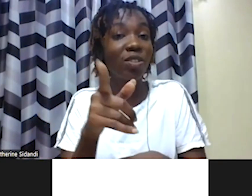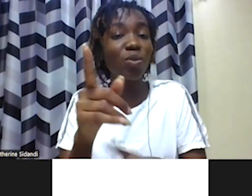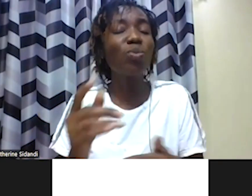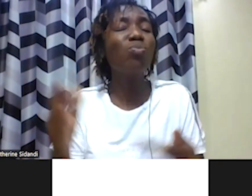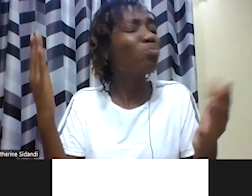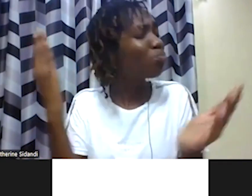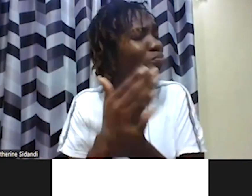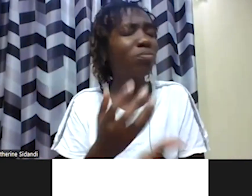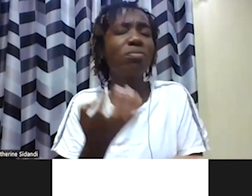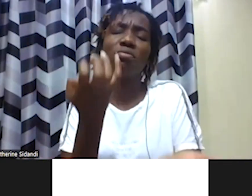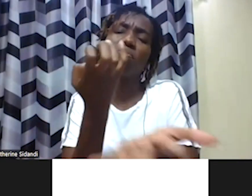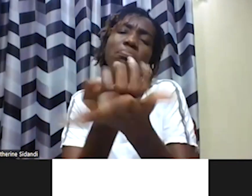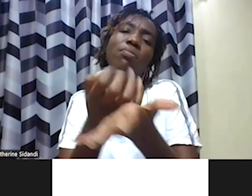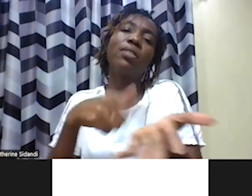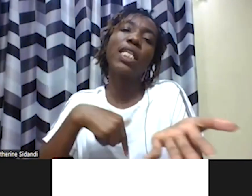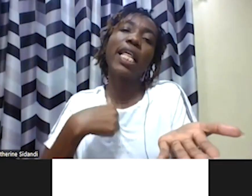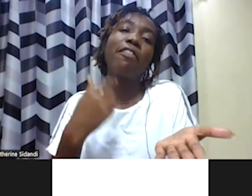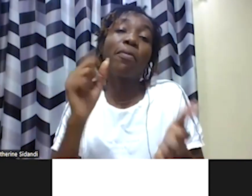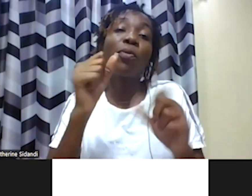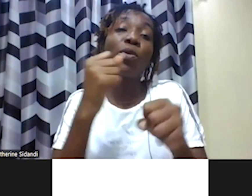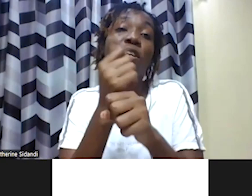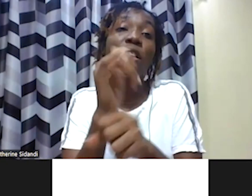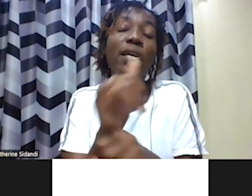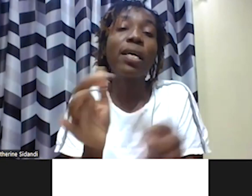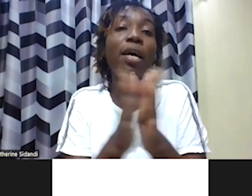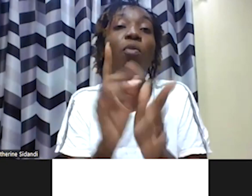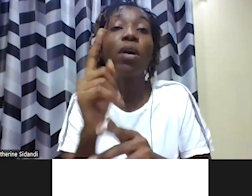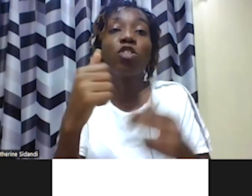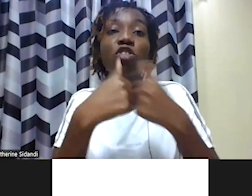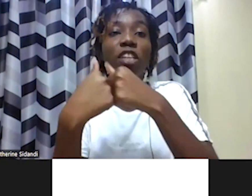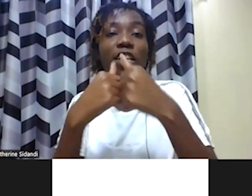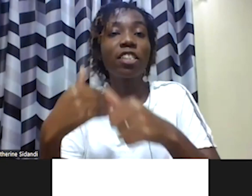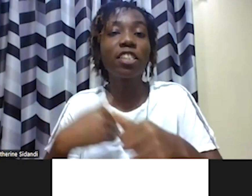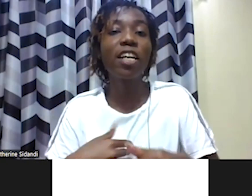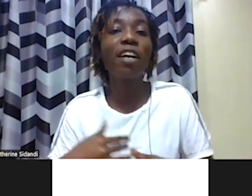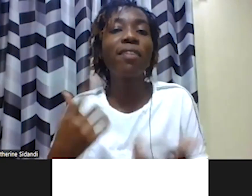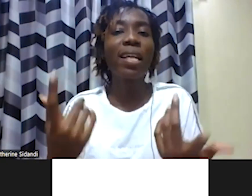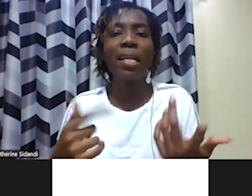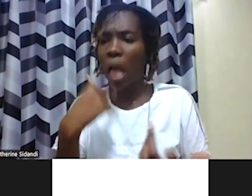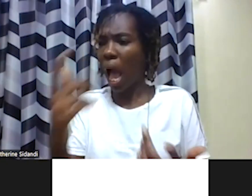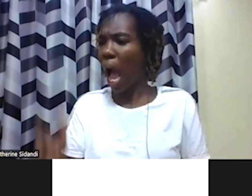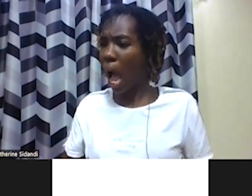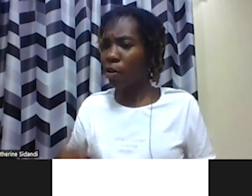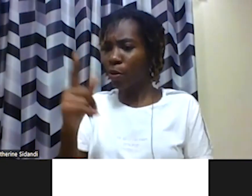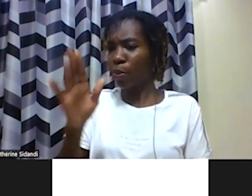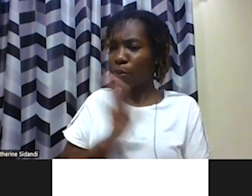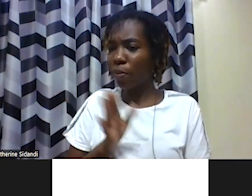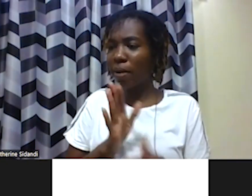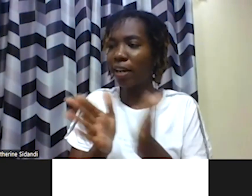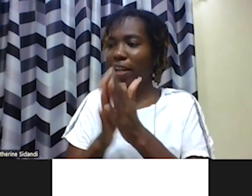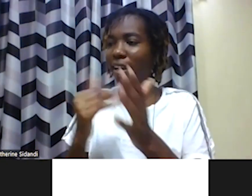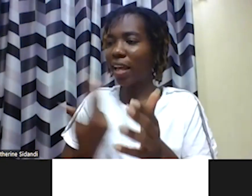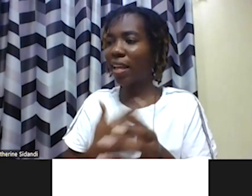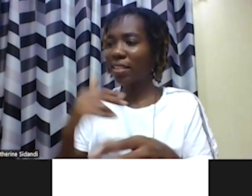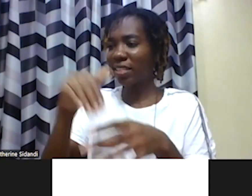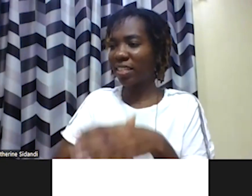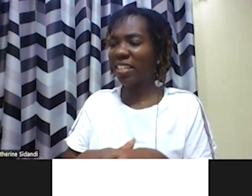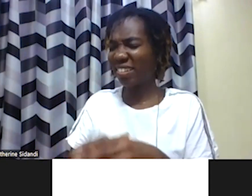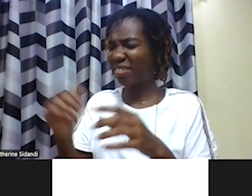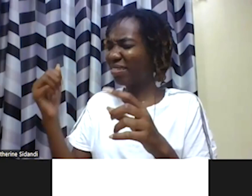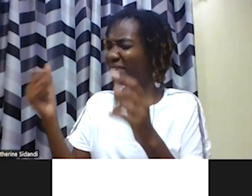do it. One of the challenges I had was, you'll be told you're a woman and we are in a volatile